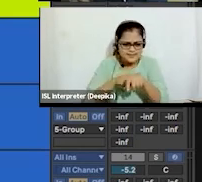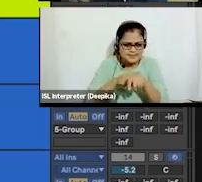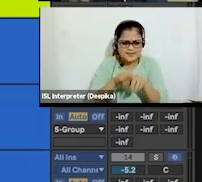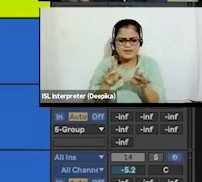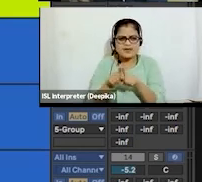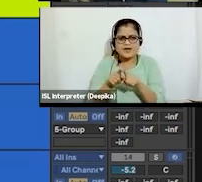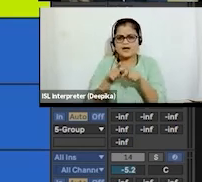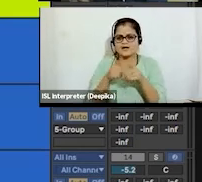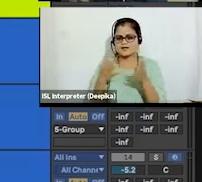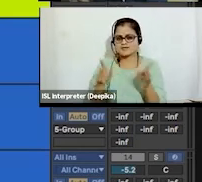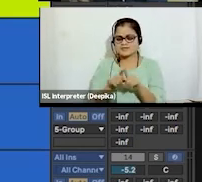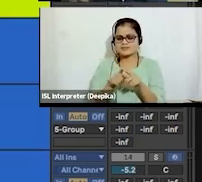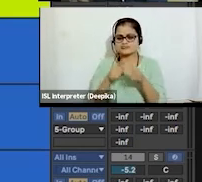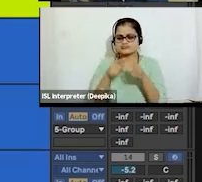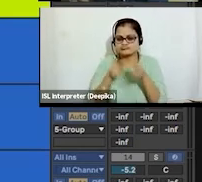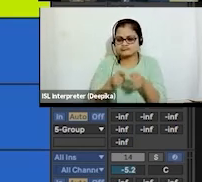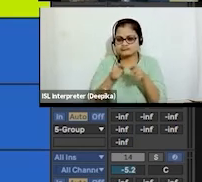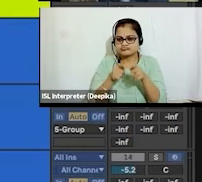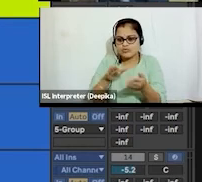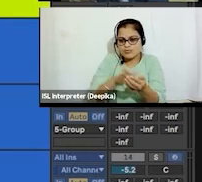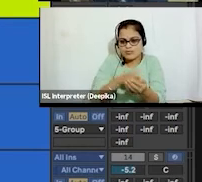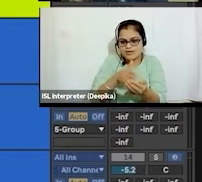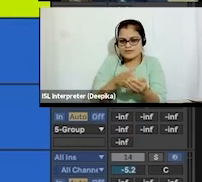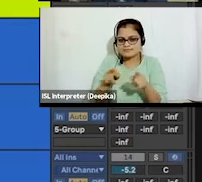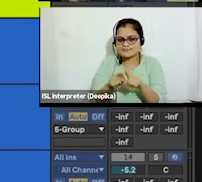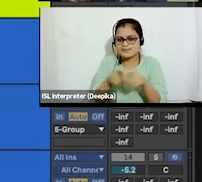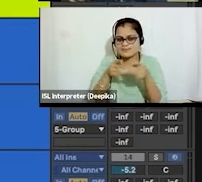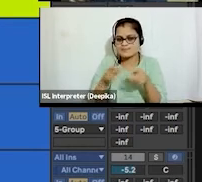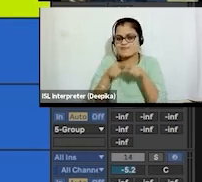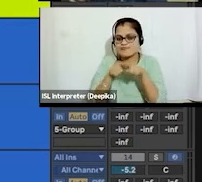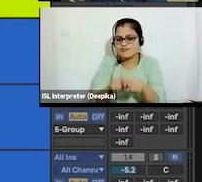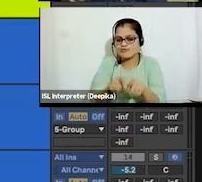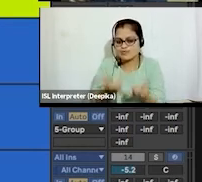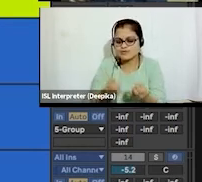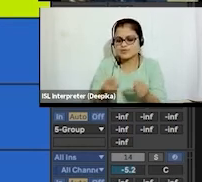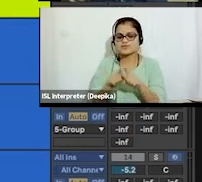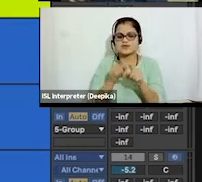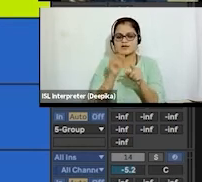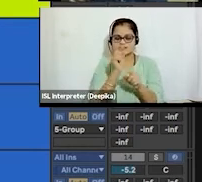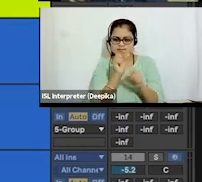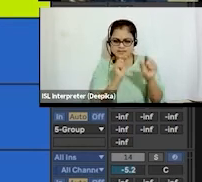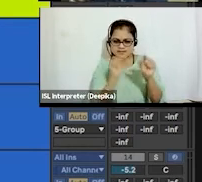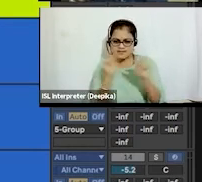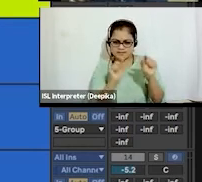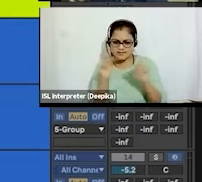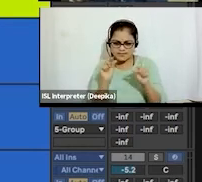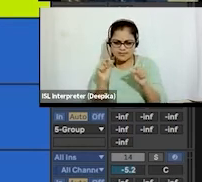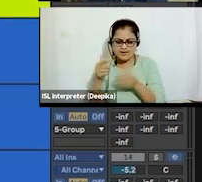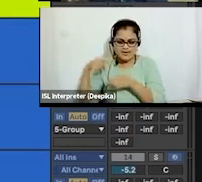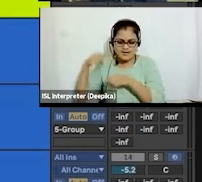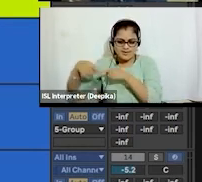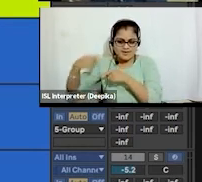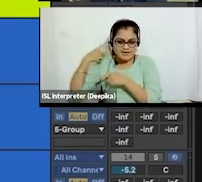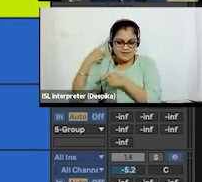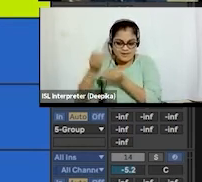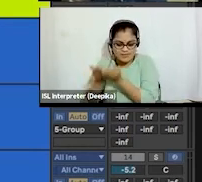rhythm. And I split these into different tracks so I can pan around different parts of the sound of rowing the boat, so it sounds